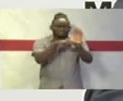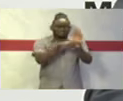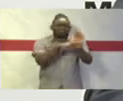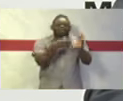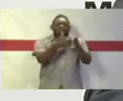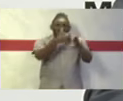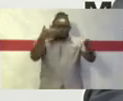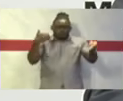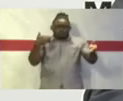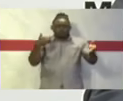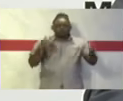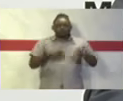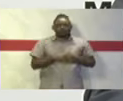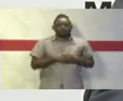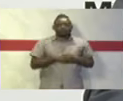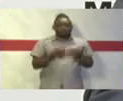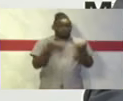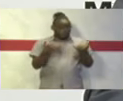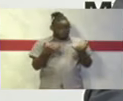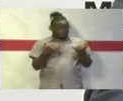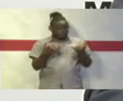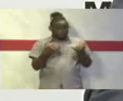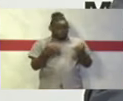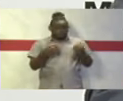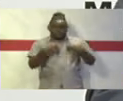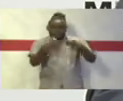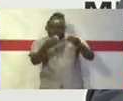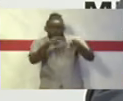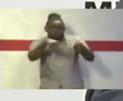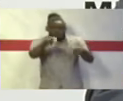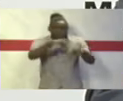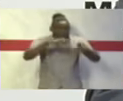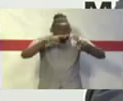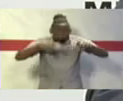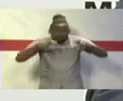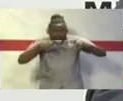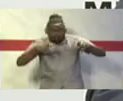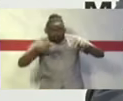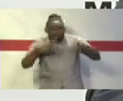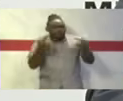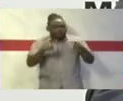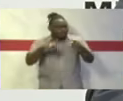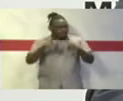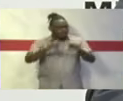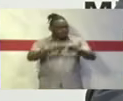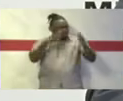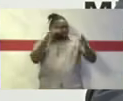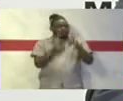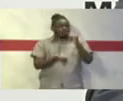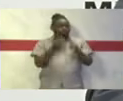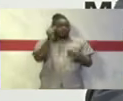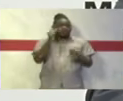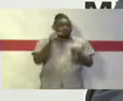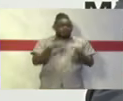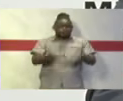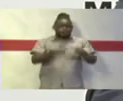some statistics. So far, since the borders have reopened, 17th of July to present, we